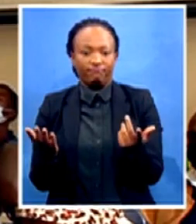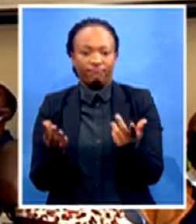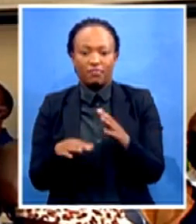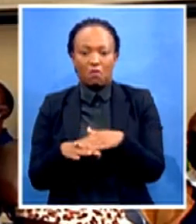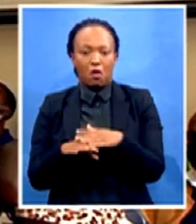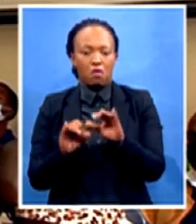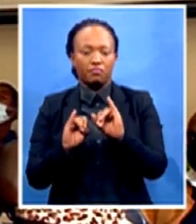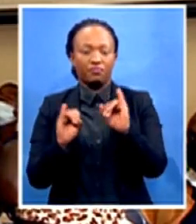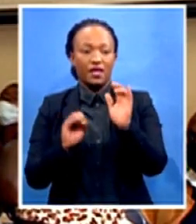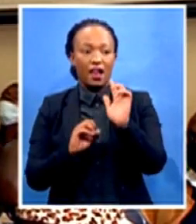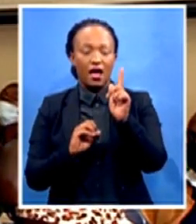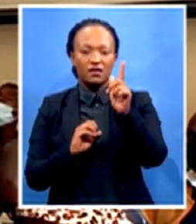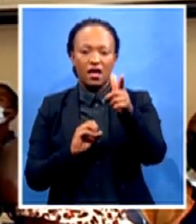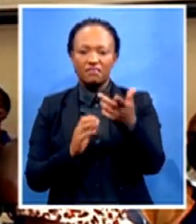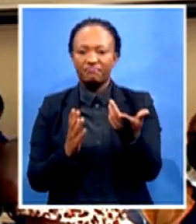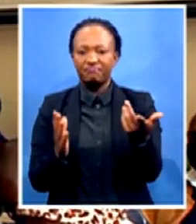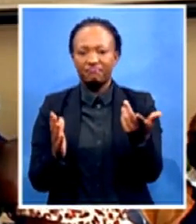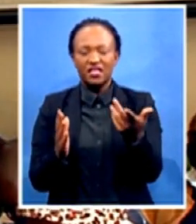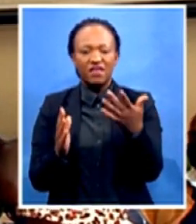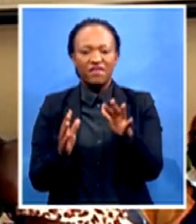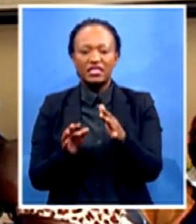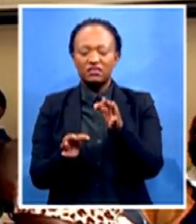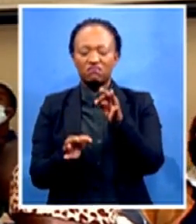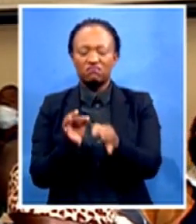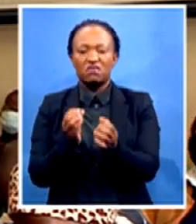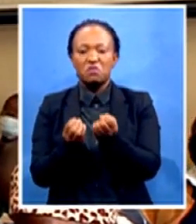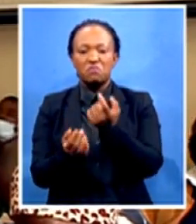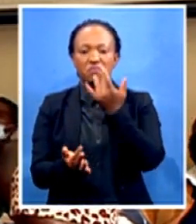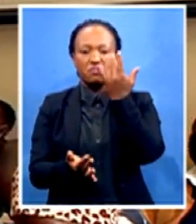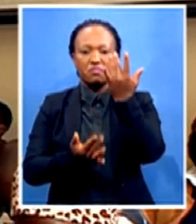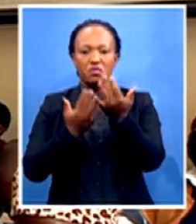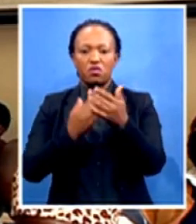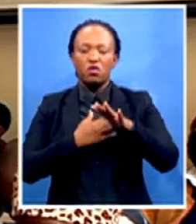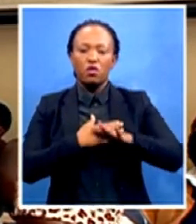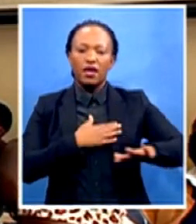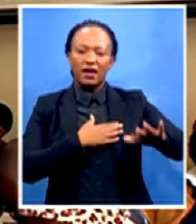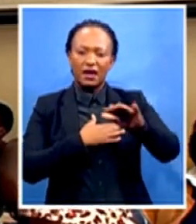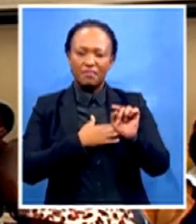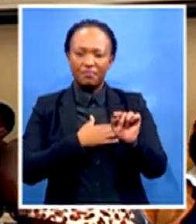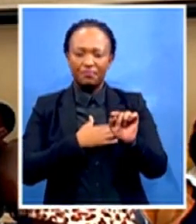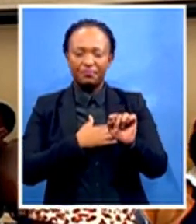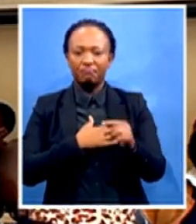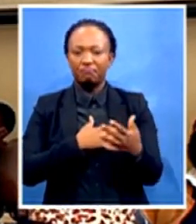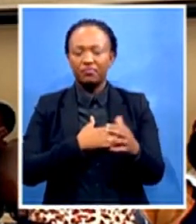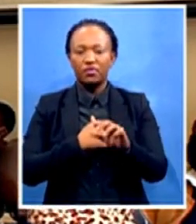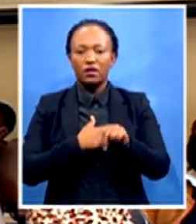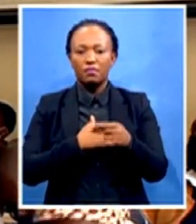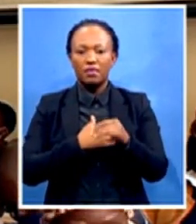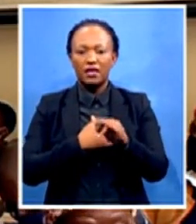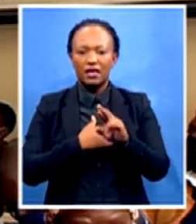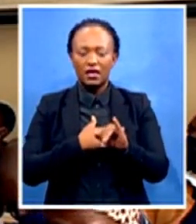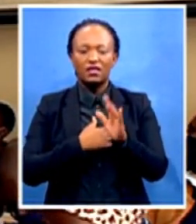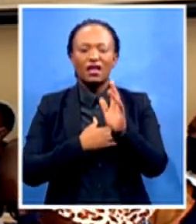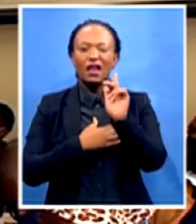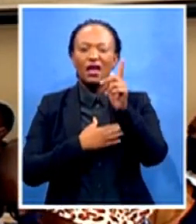set alight in that area in Piri, and she then died in hospital a week later. We expect